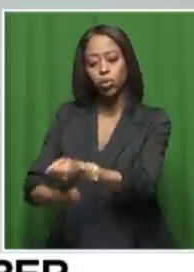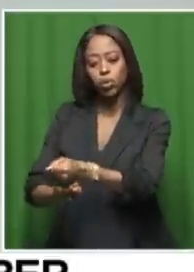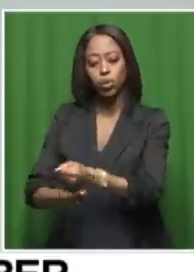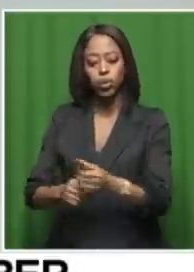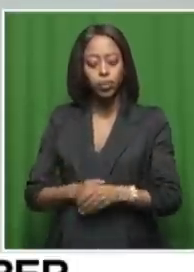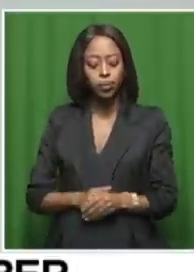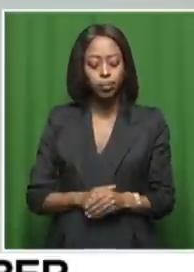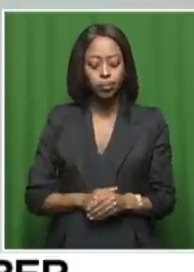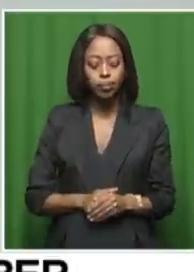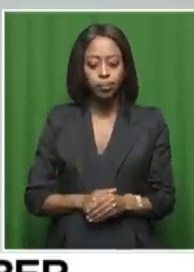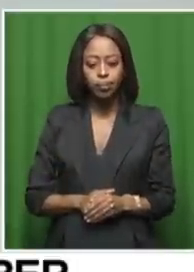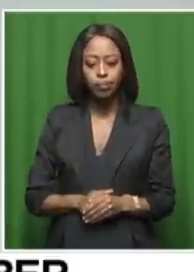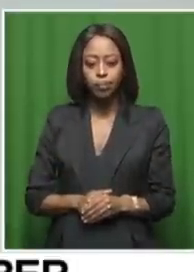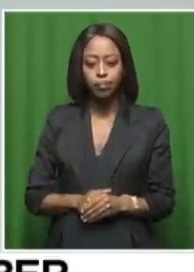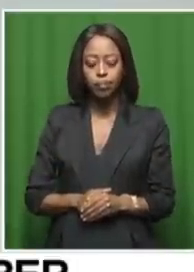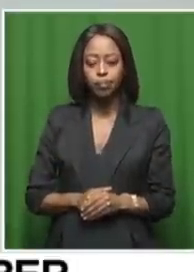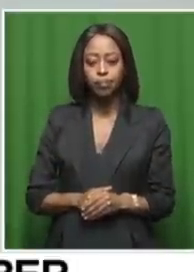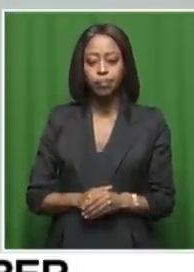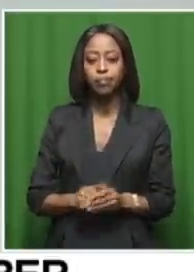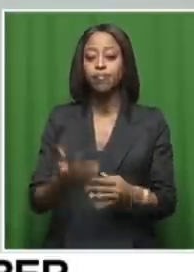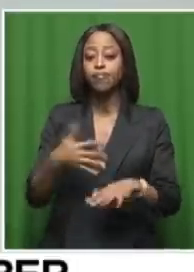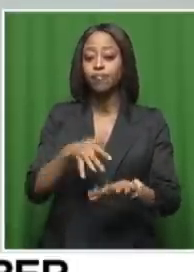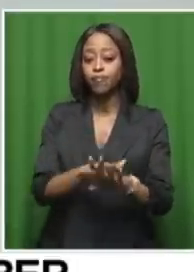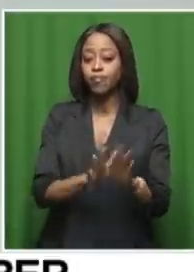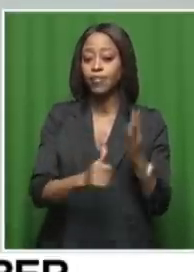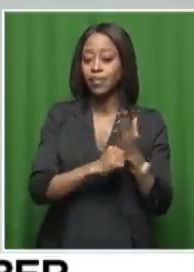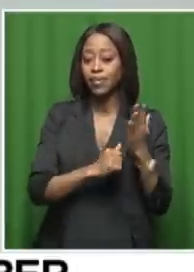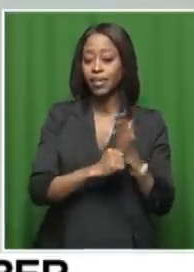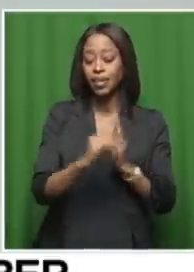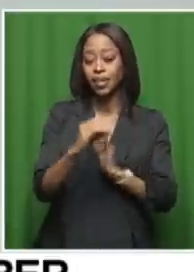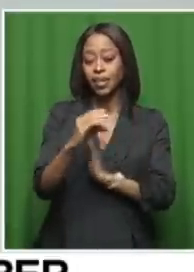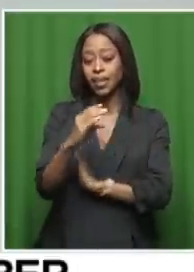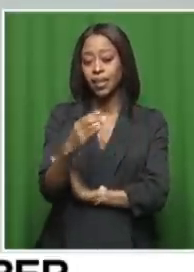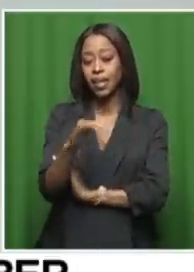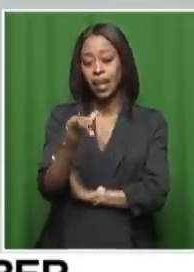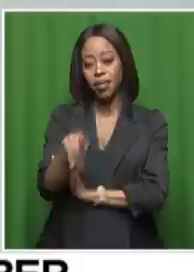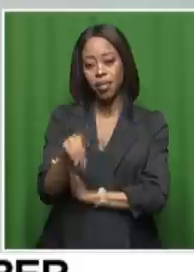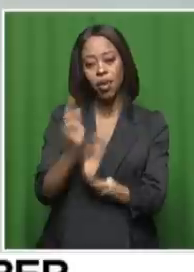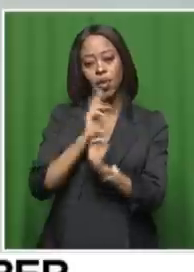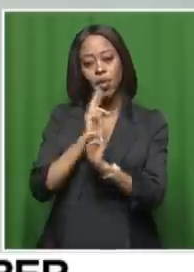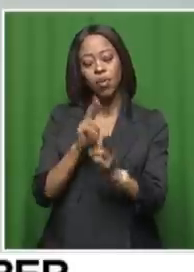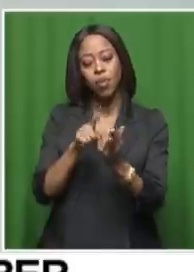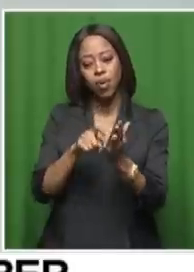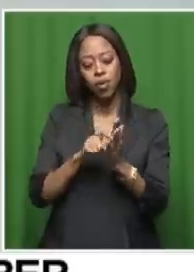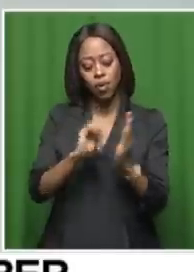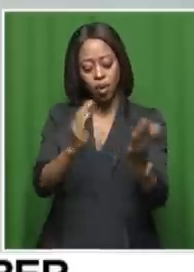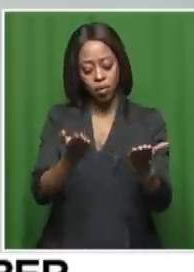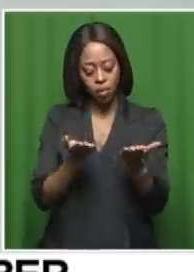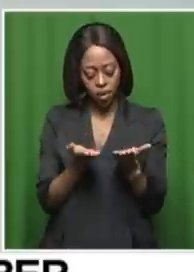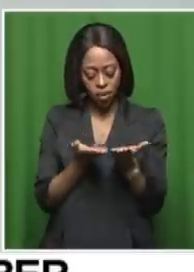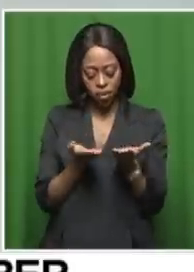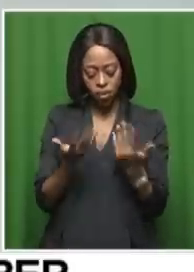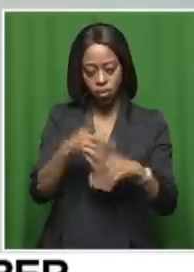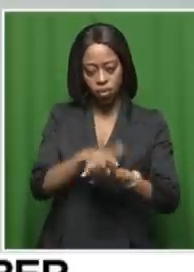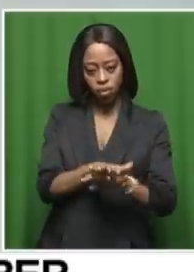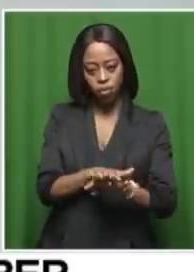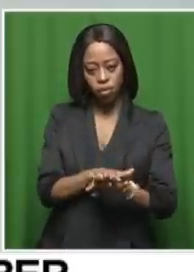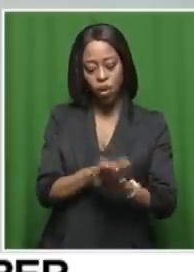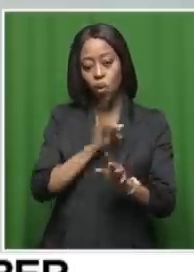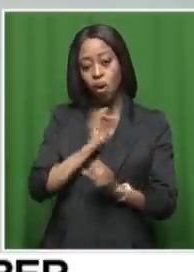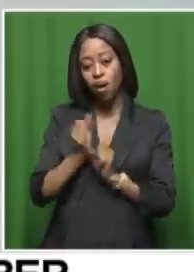about. The integration of SARS and CIPC reporting requirements. If you look at the annual